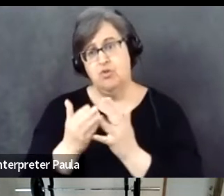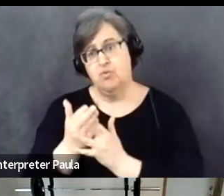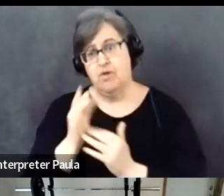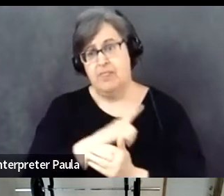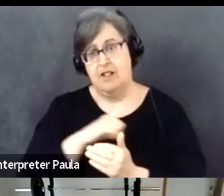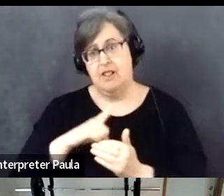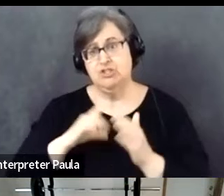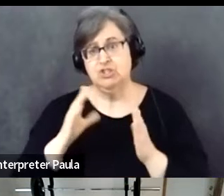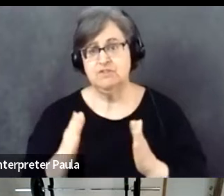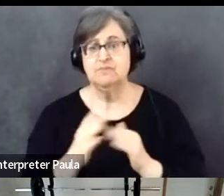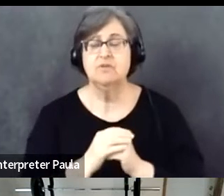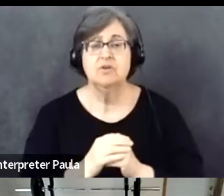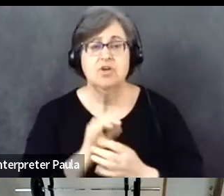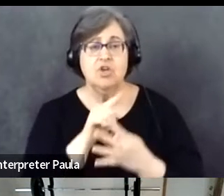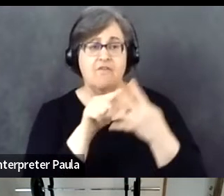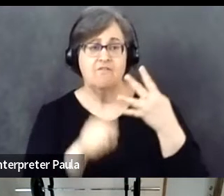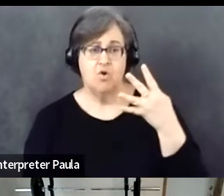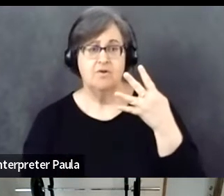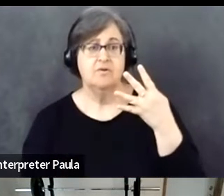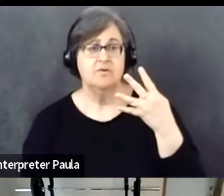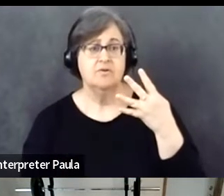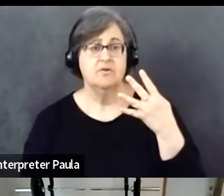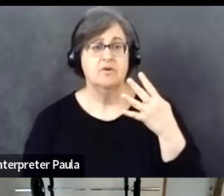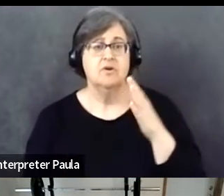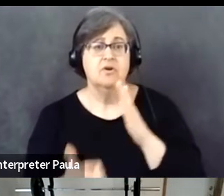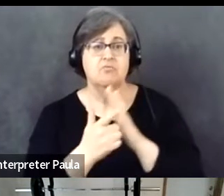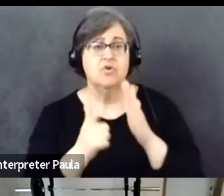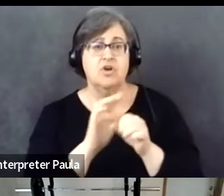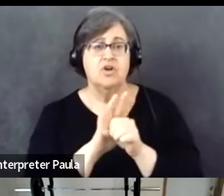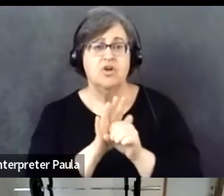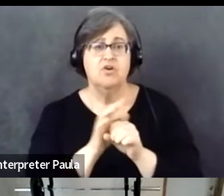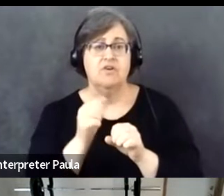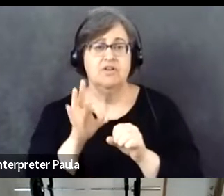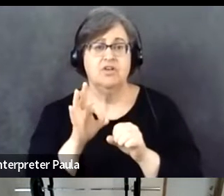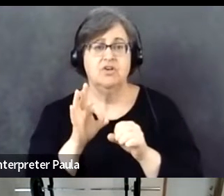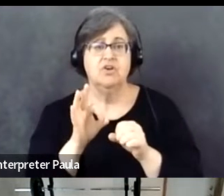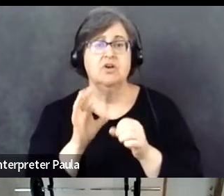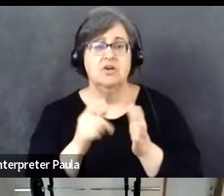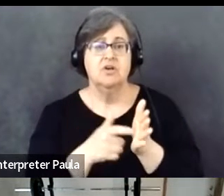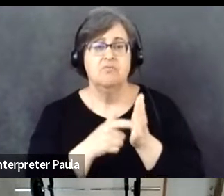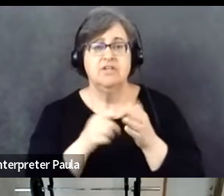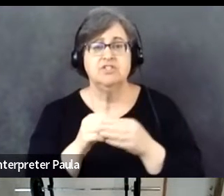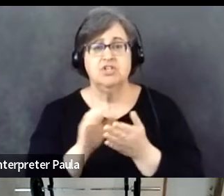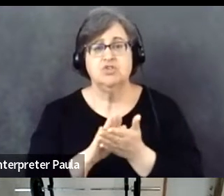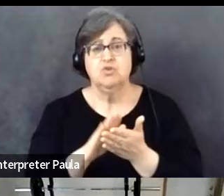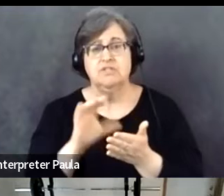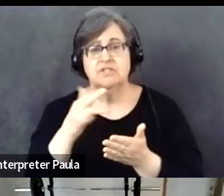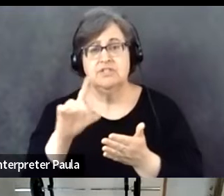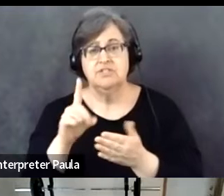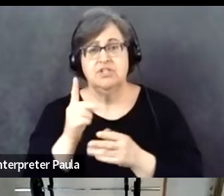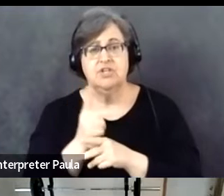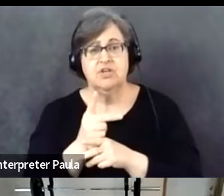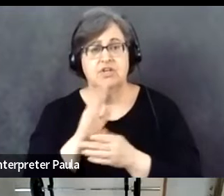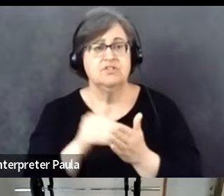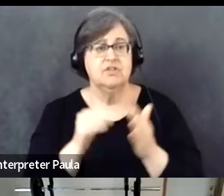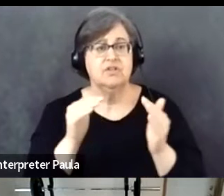still. But there's 4 of them there. Prohibits COVID vaccine mandates in schools and childcare centers, sets